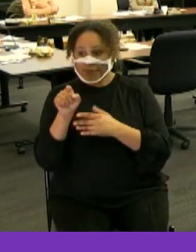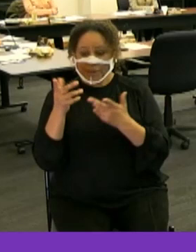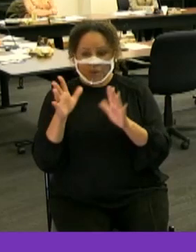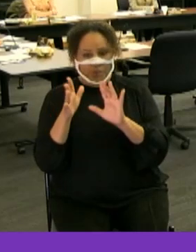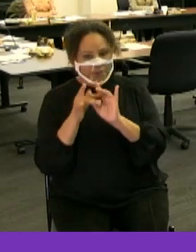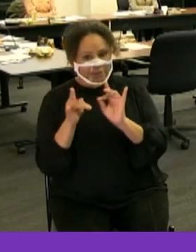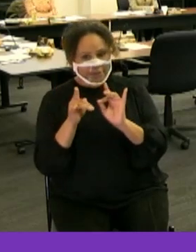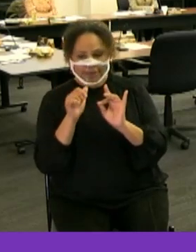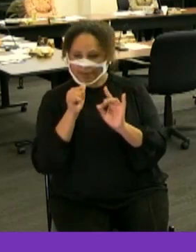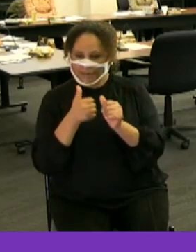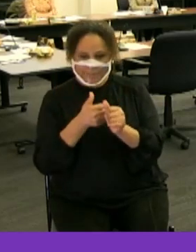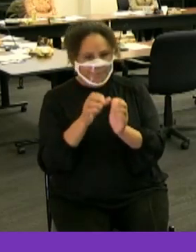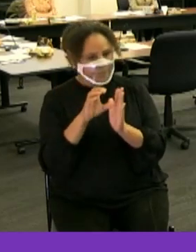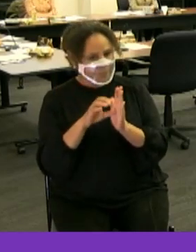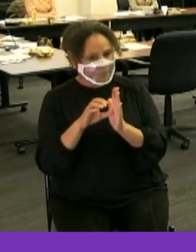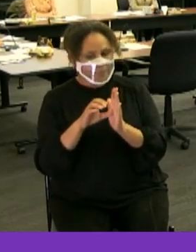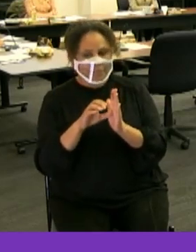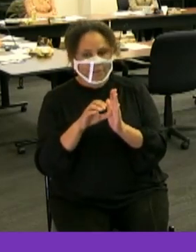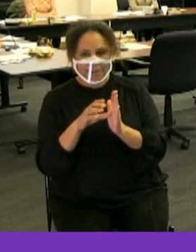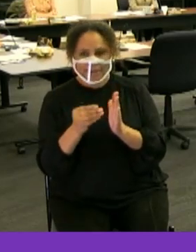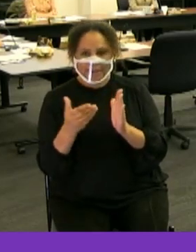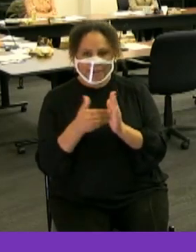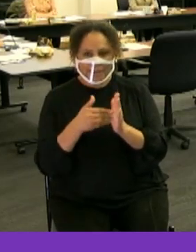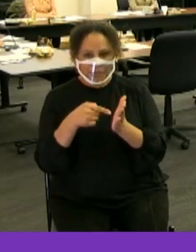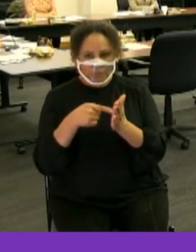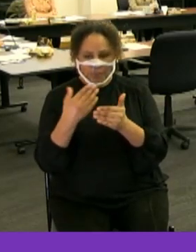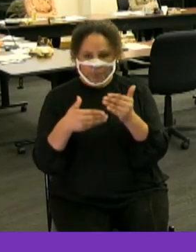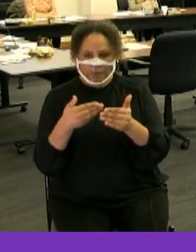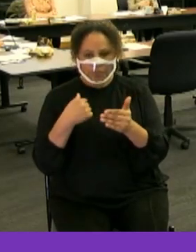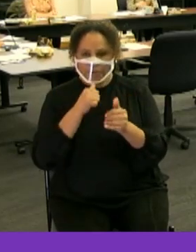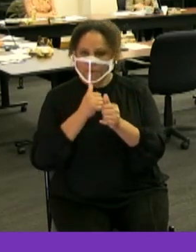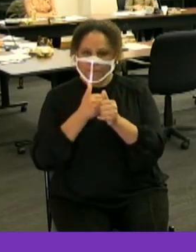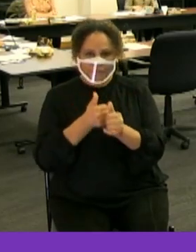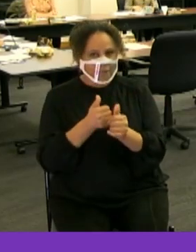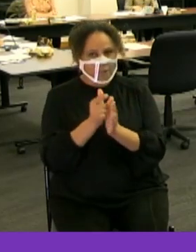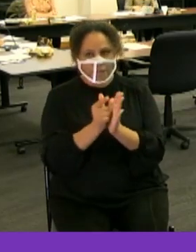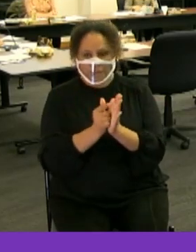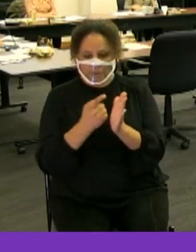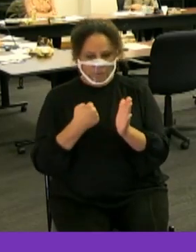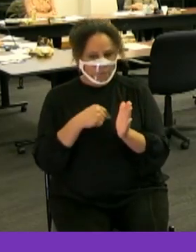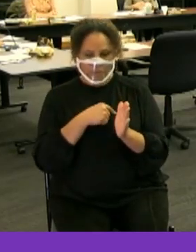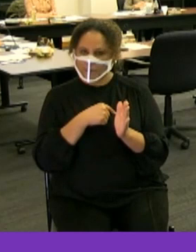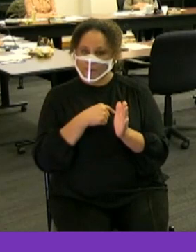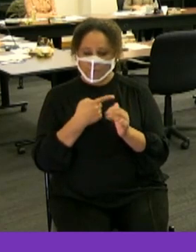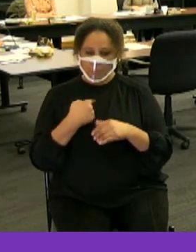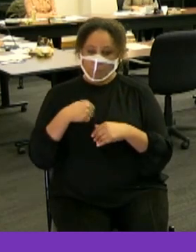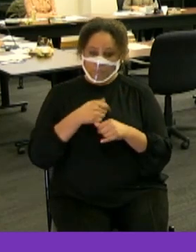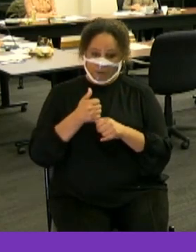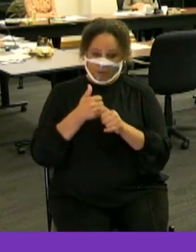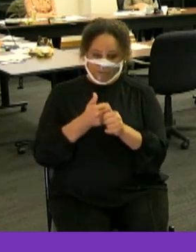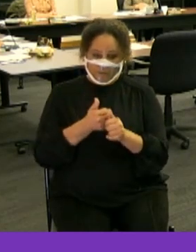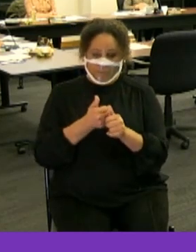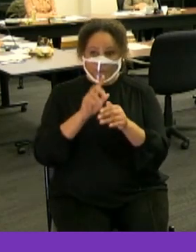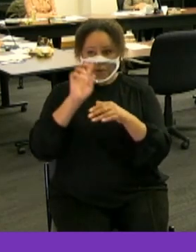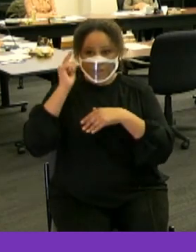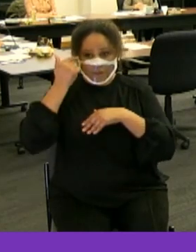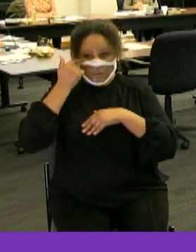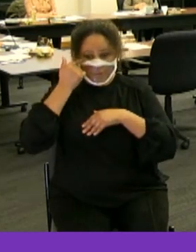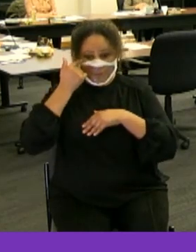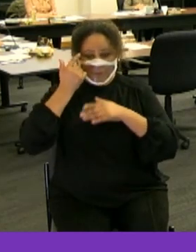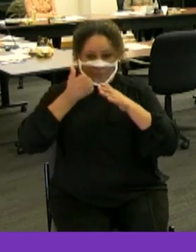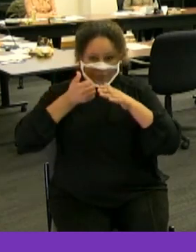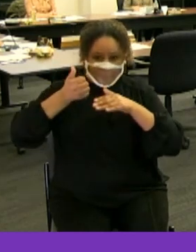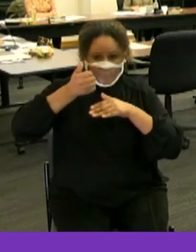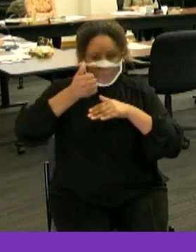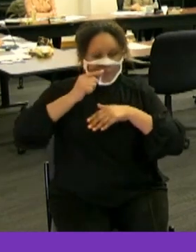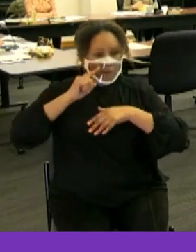are unconstitutional and against due process. So we are not following laws. We are following mandates that a judge